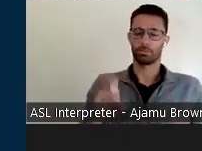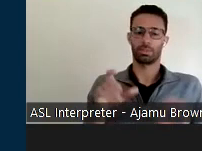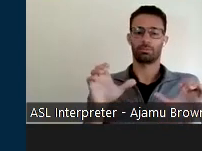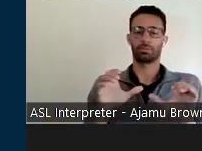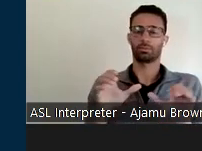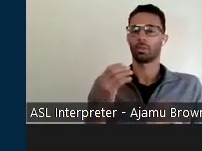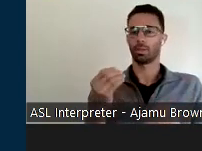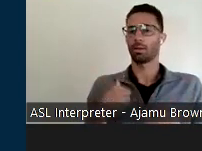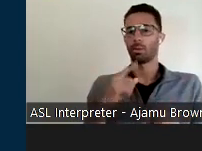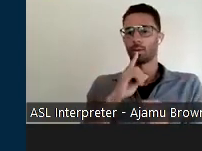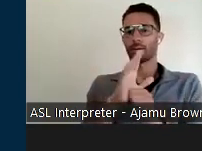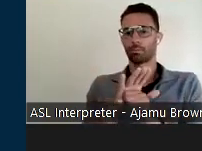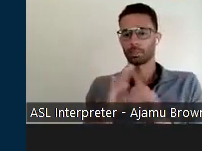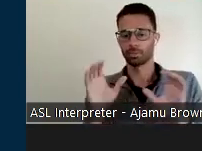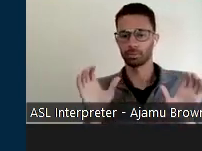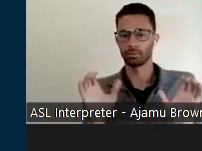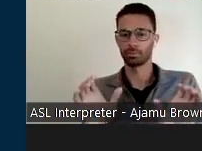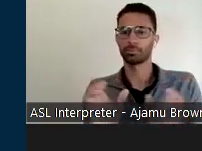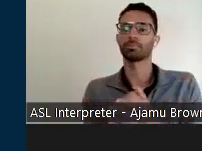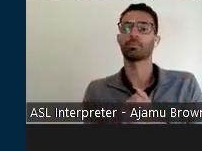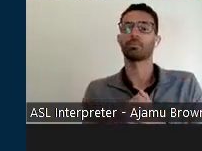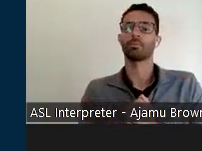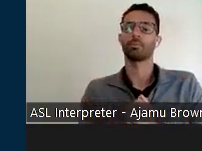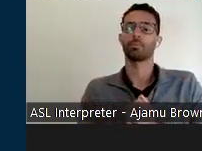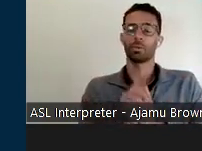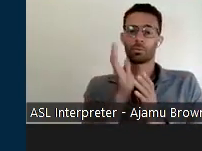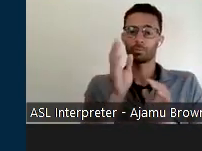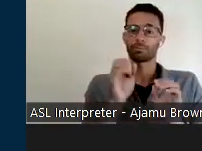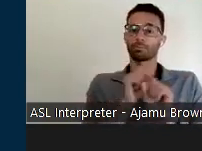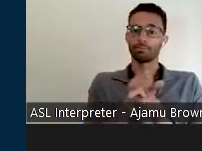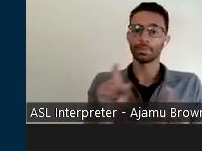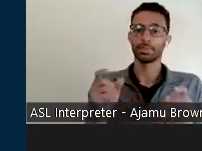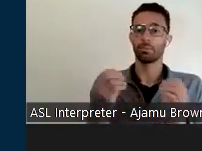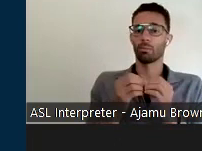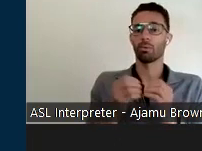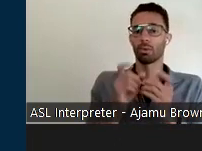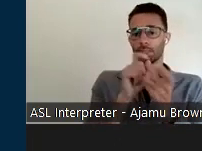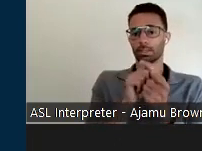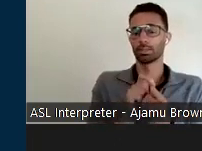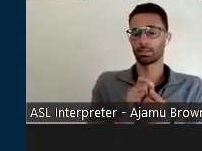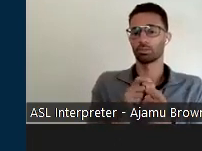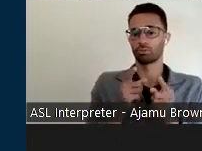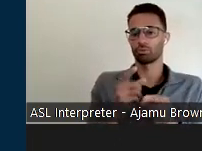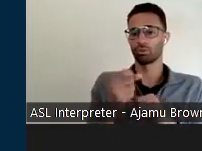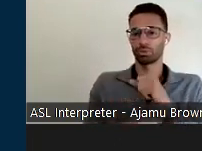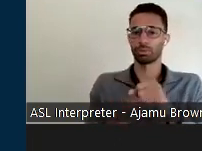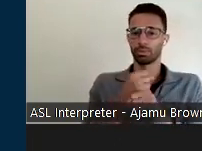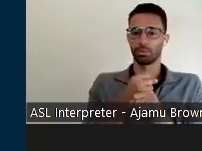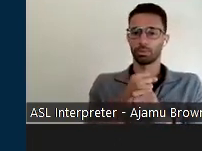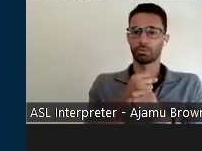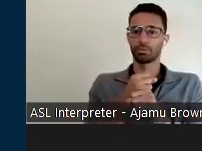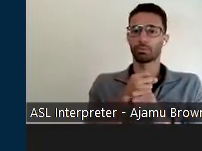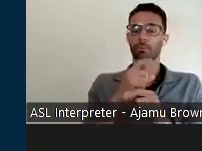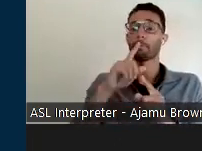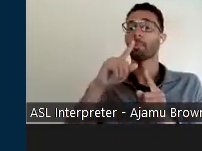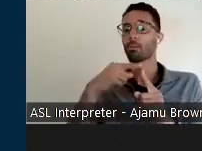So just wanted to give you more on that. We'll be, of course, sending out more specific details during the year, when they're going to be